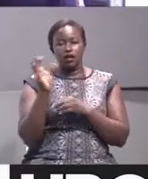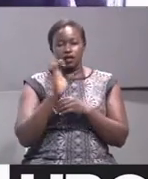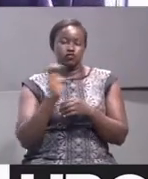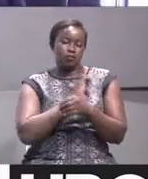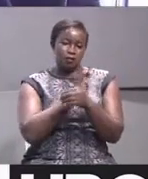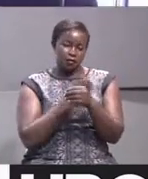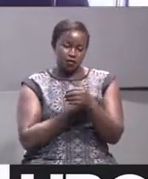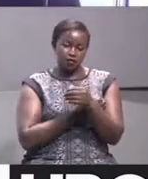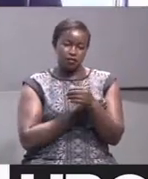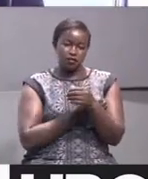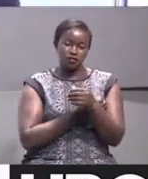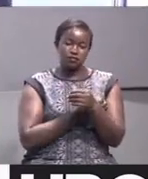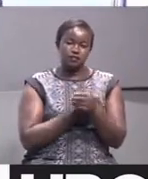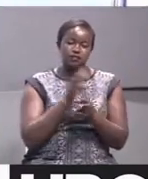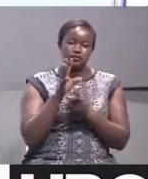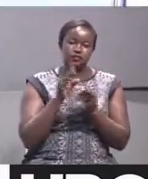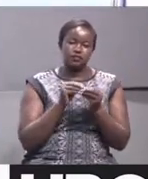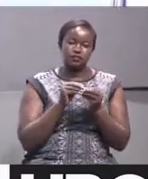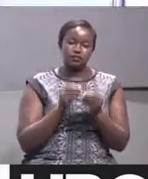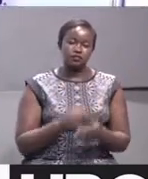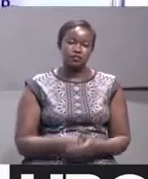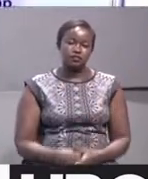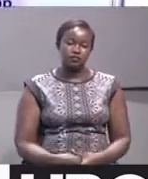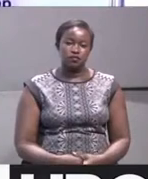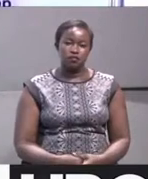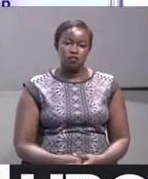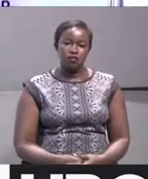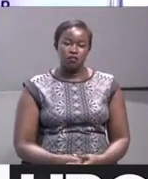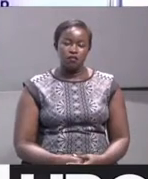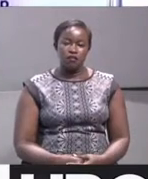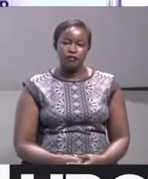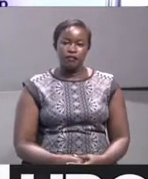Robert Katamba, Sandra Kahunde, UBC News.